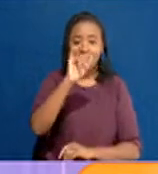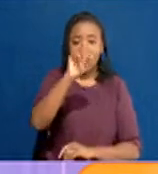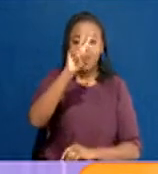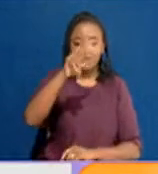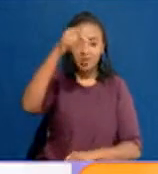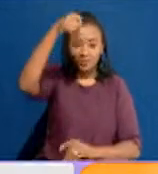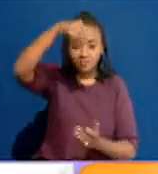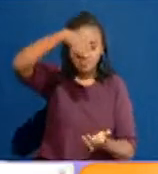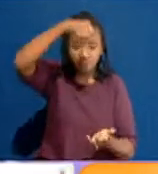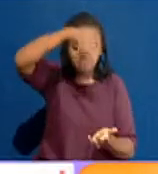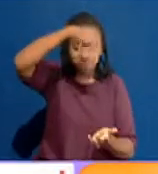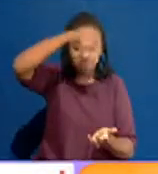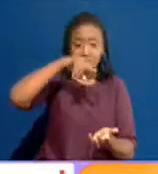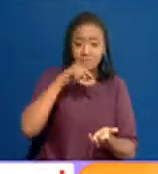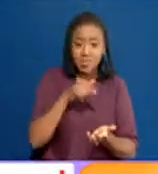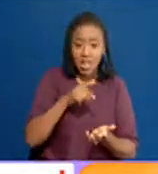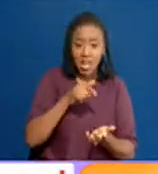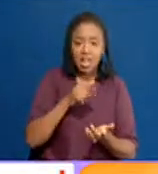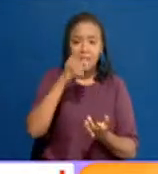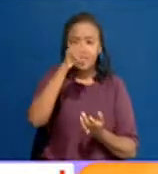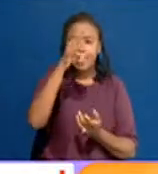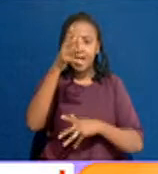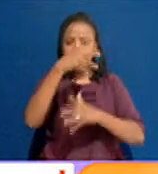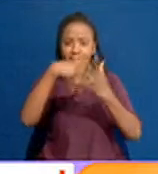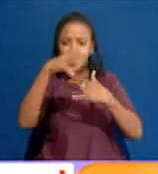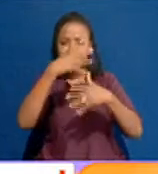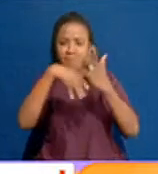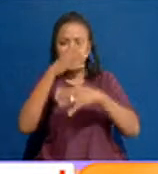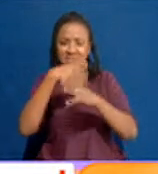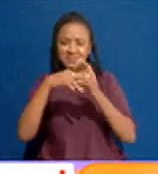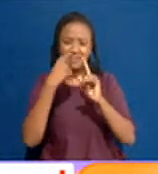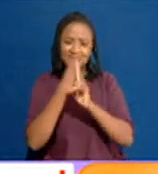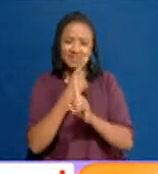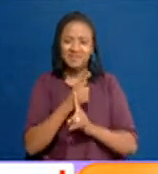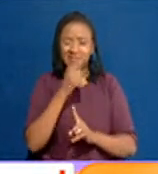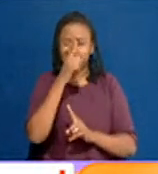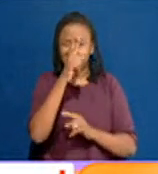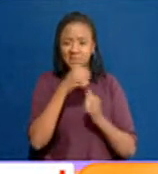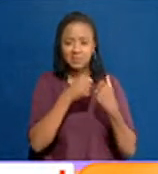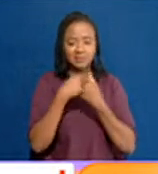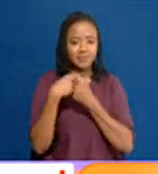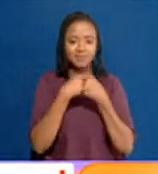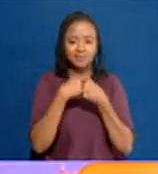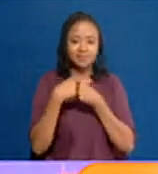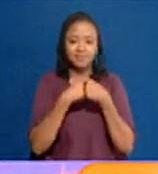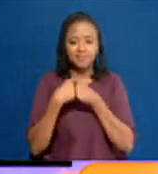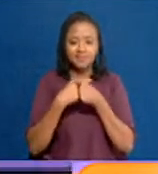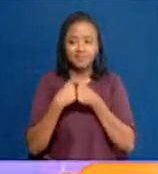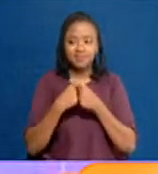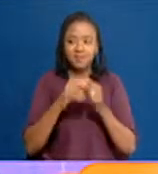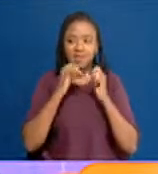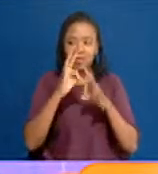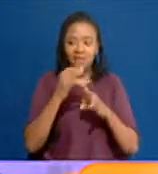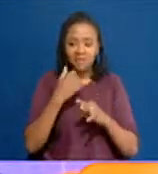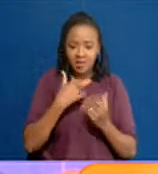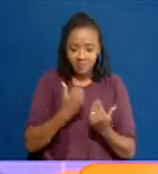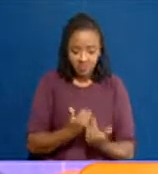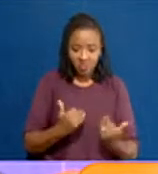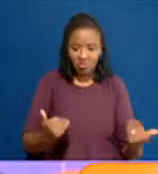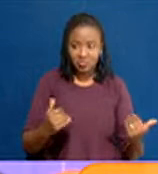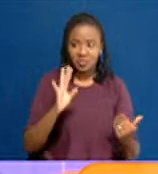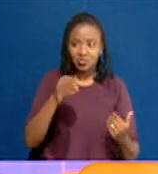is the reconstitution. So sometimes it's a little bit of a challenge, especially if you're dealing with very young